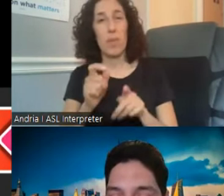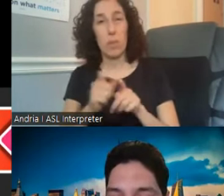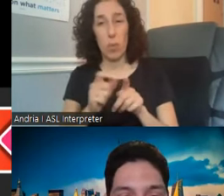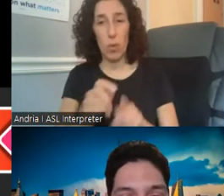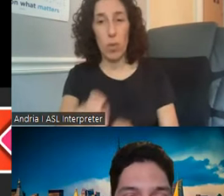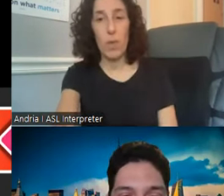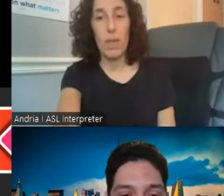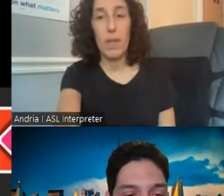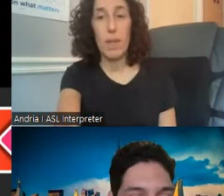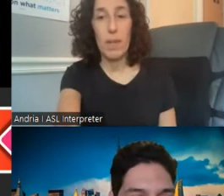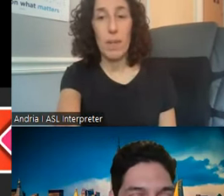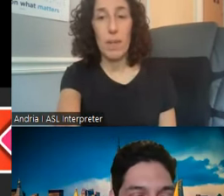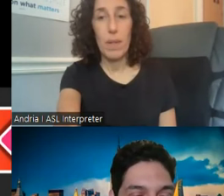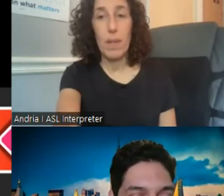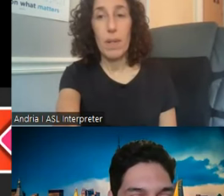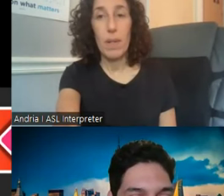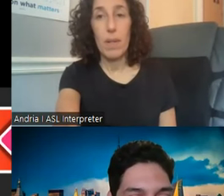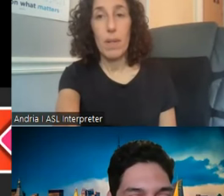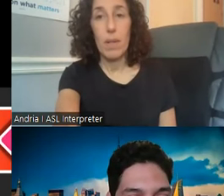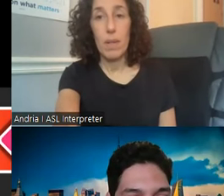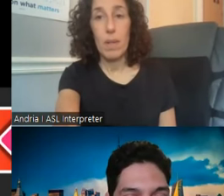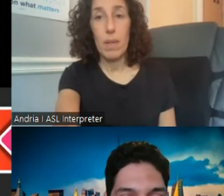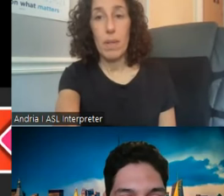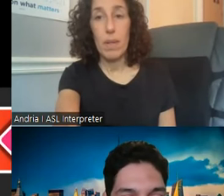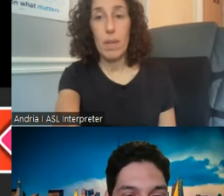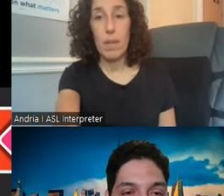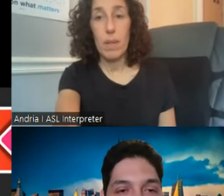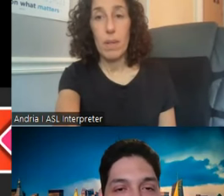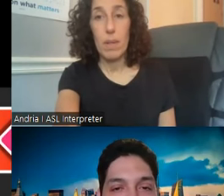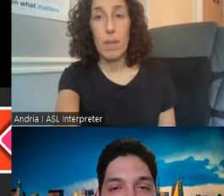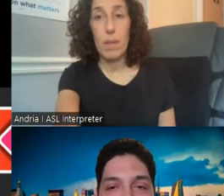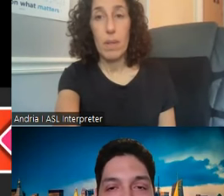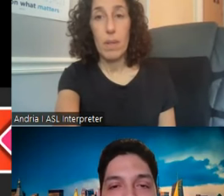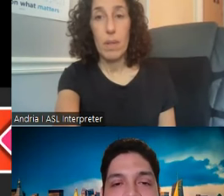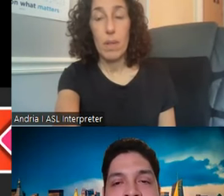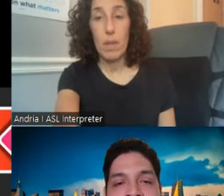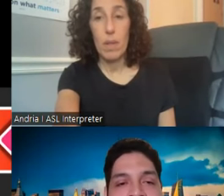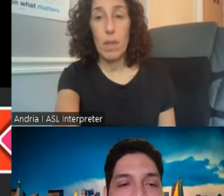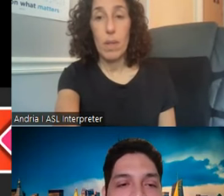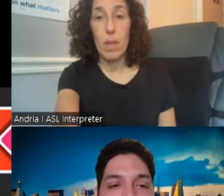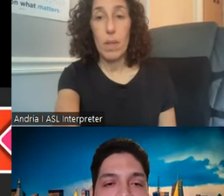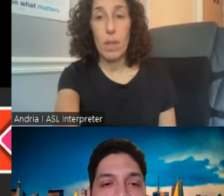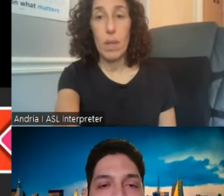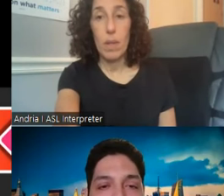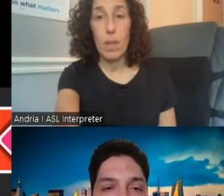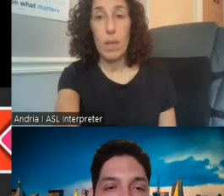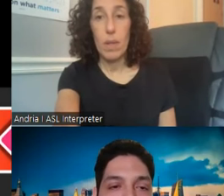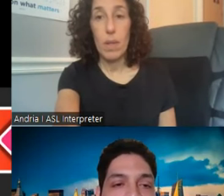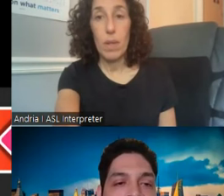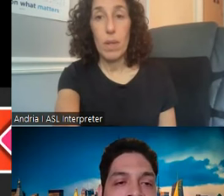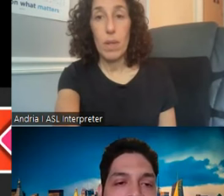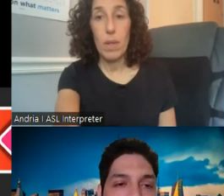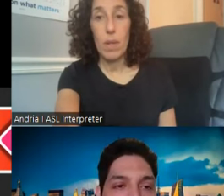in a second. Give me a second here. All right, so here's an overview. Disability